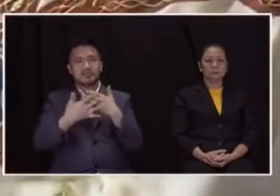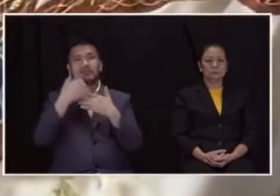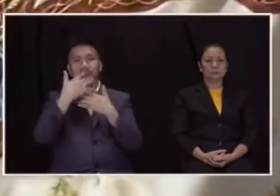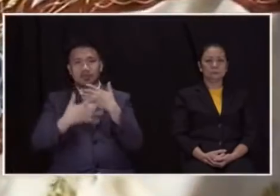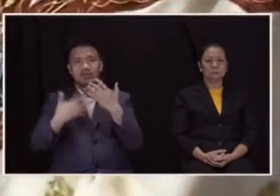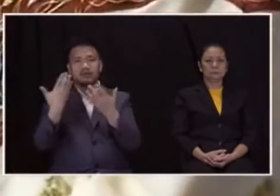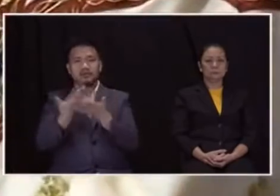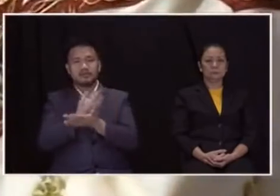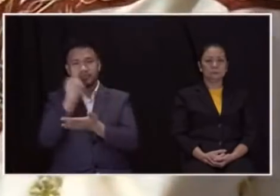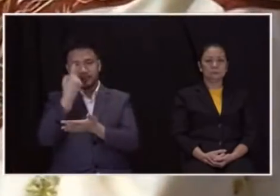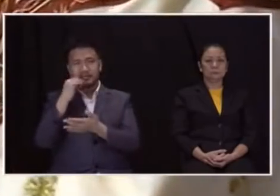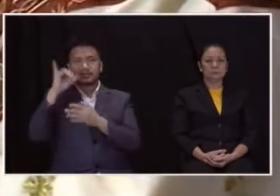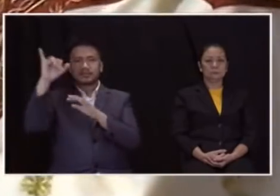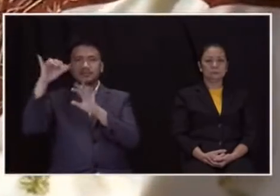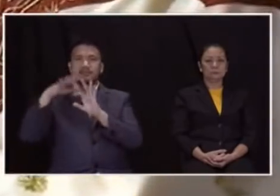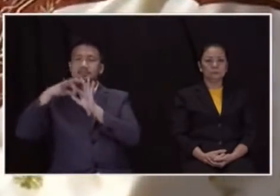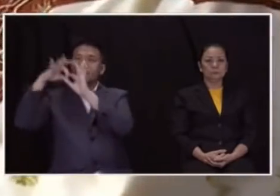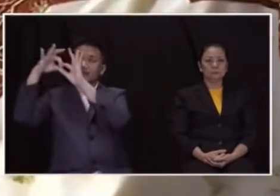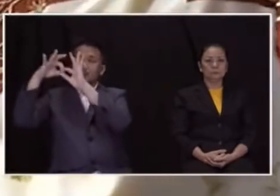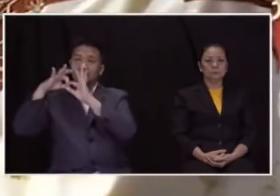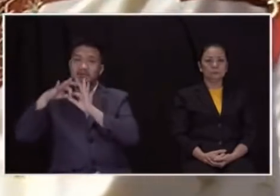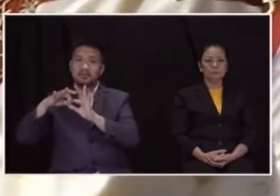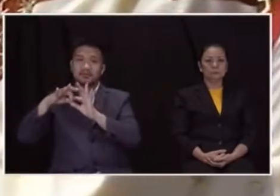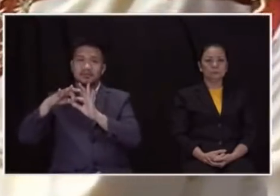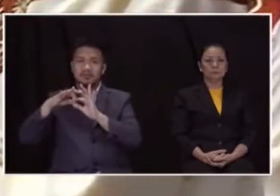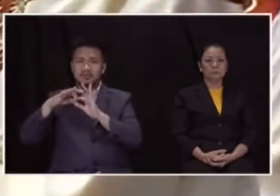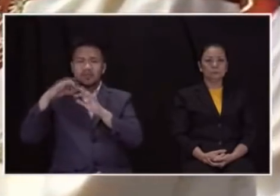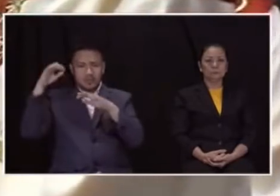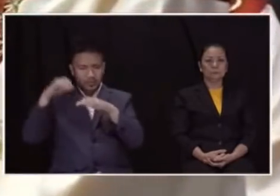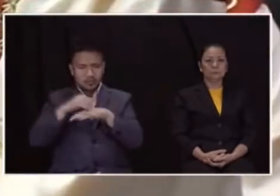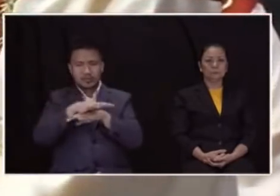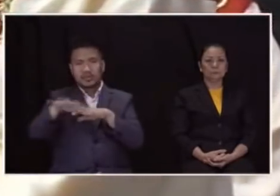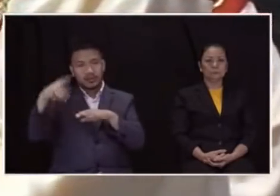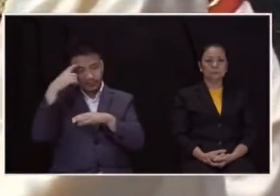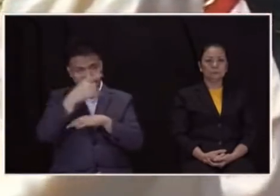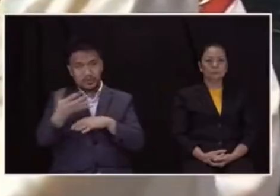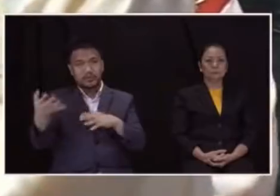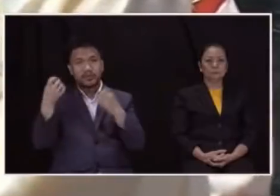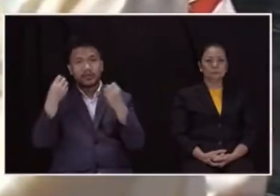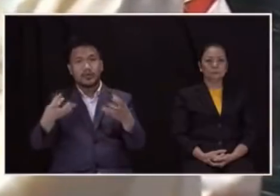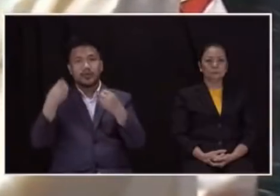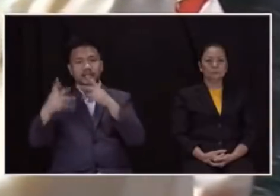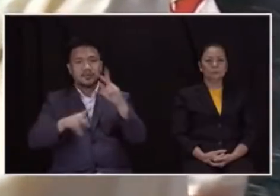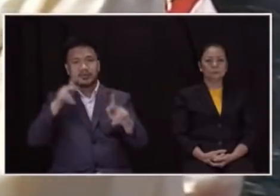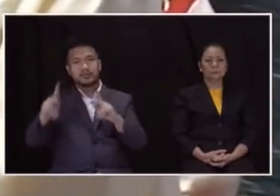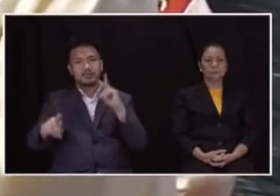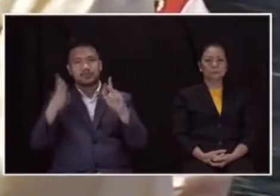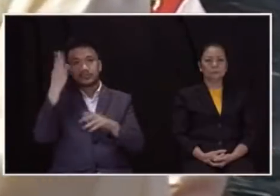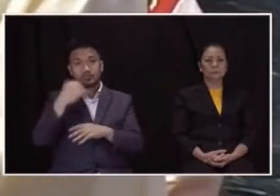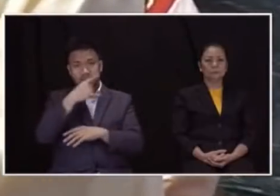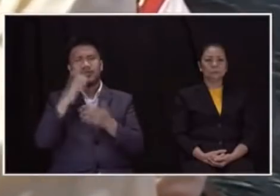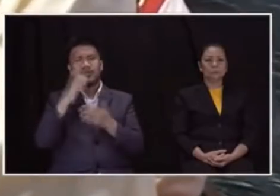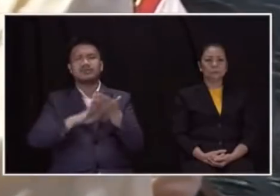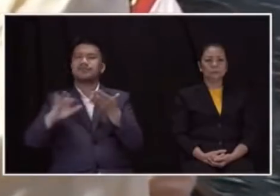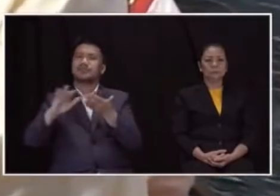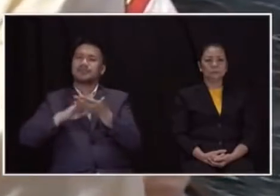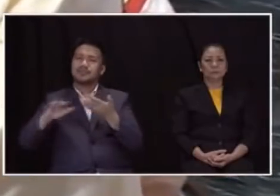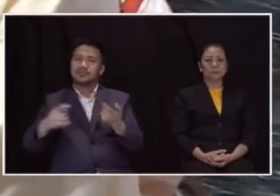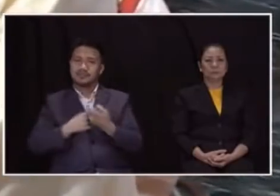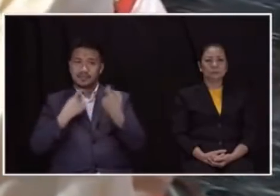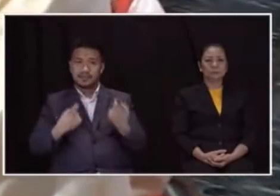the blood of the new and eternal covenant, which will be poured out for you and for many for the forgiveness of sins.